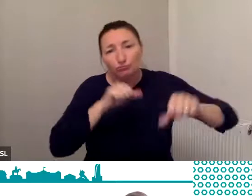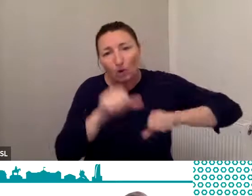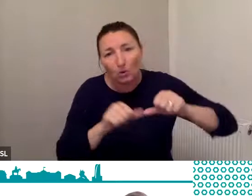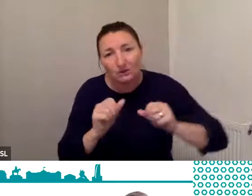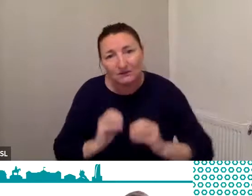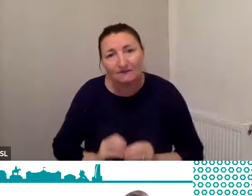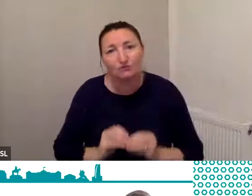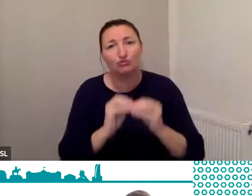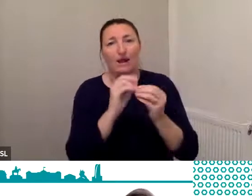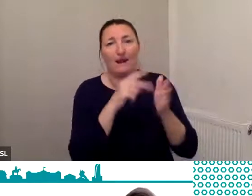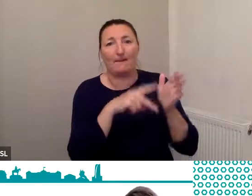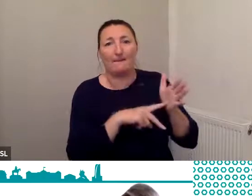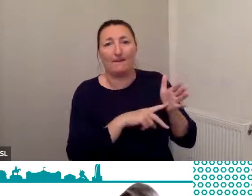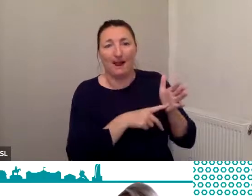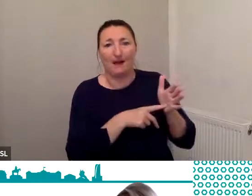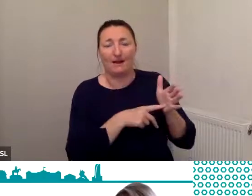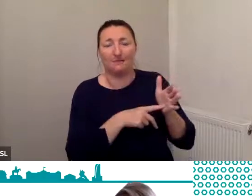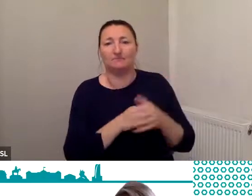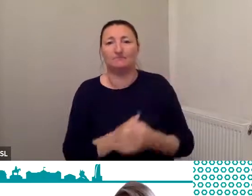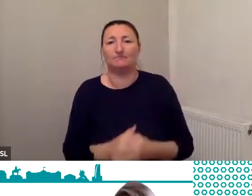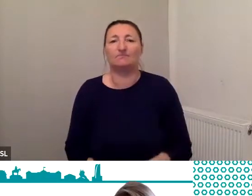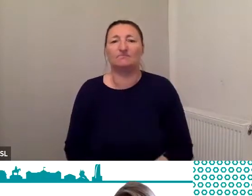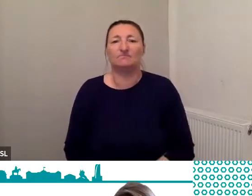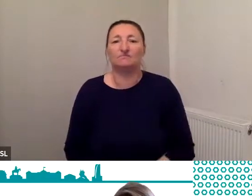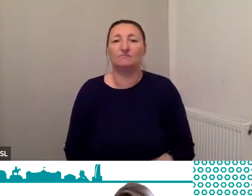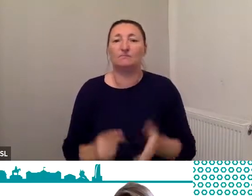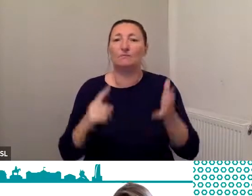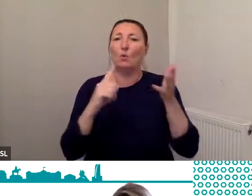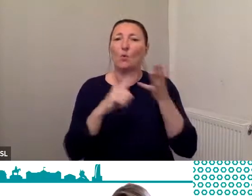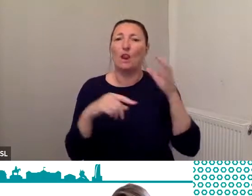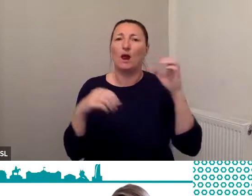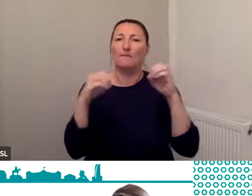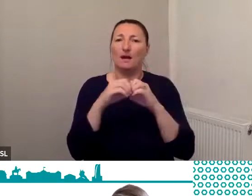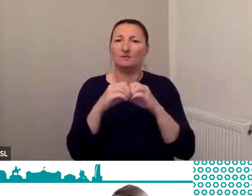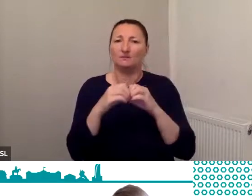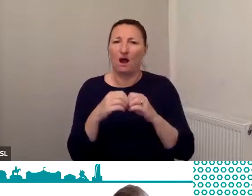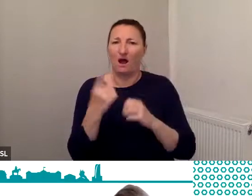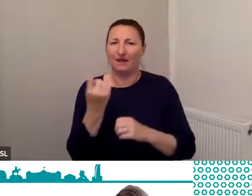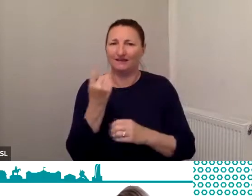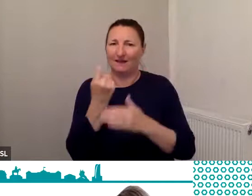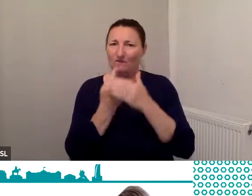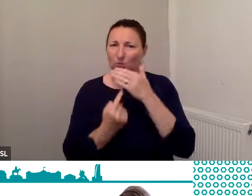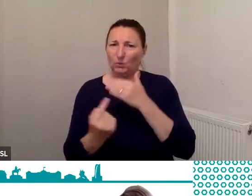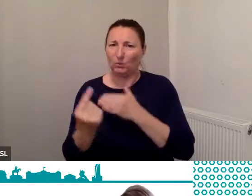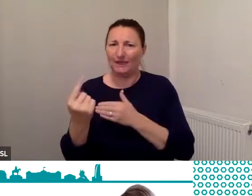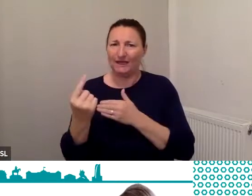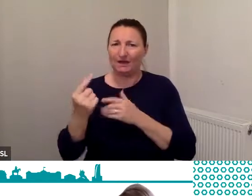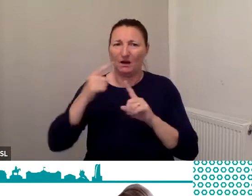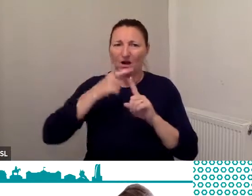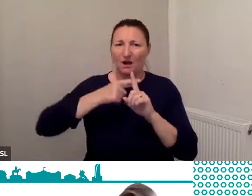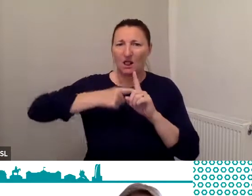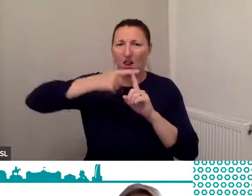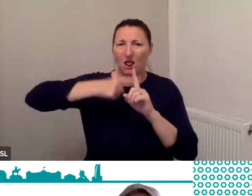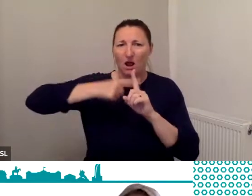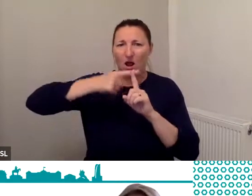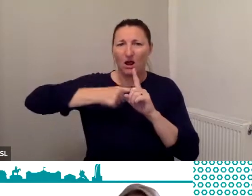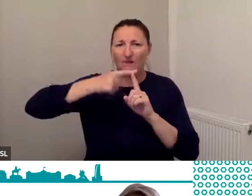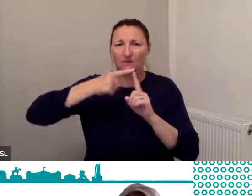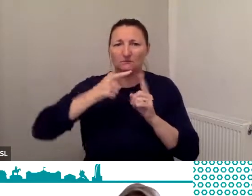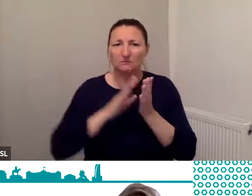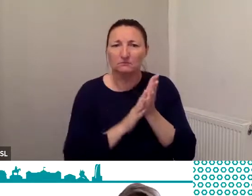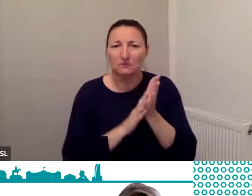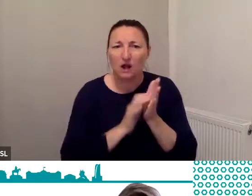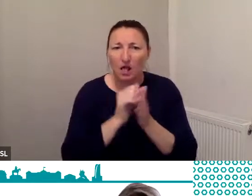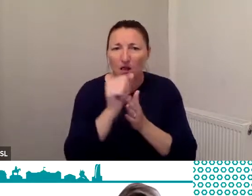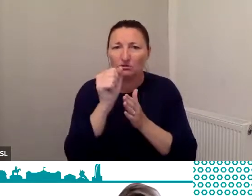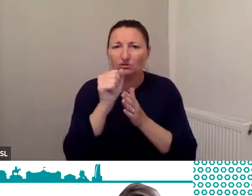Ulembatar also has a unique climate, culture and geography. So it needs an inclusive design strategy that responds to its context.